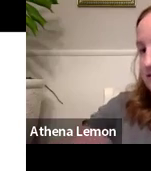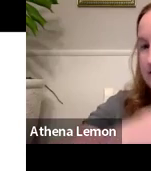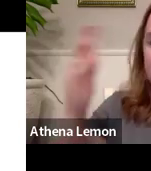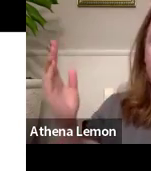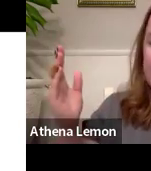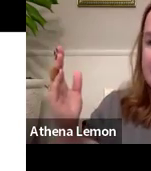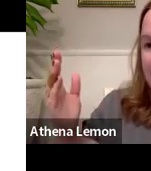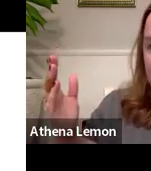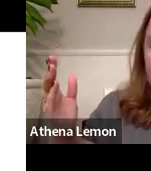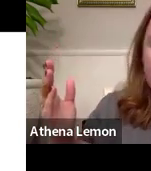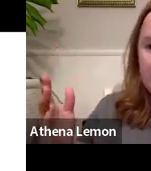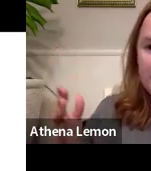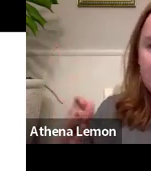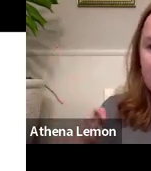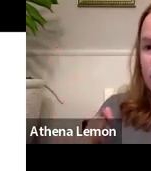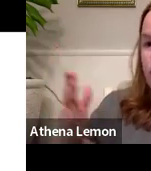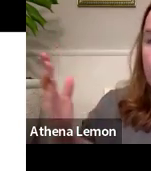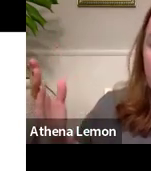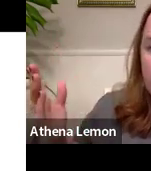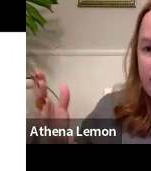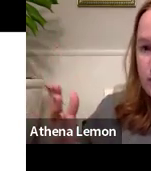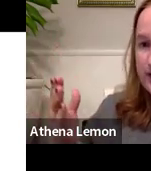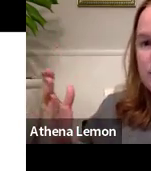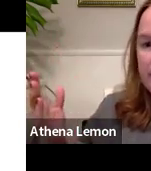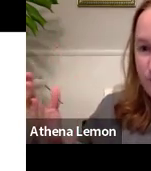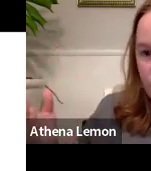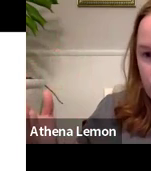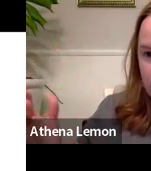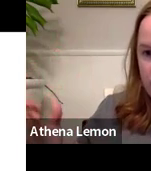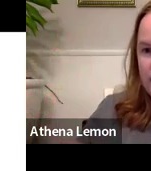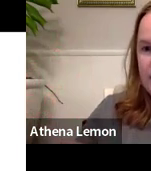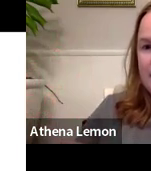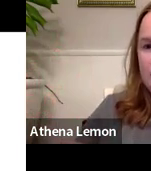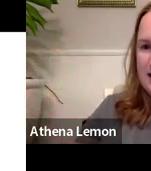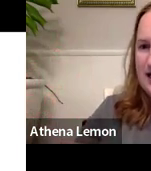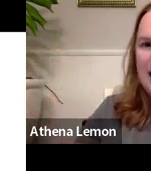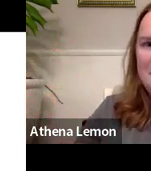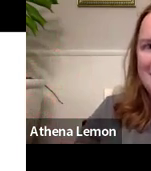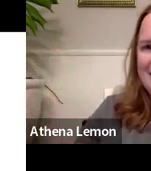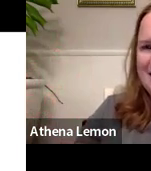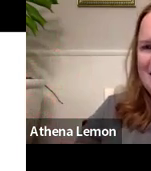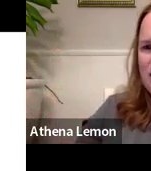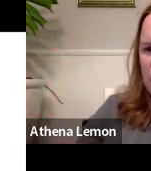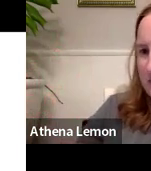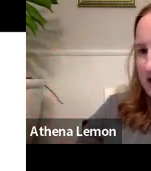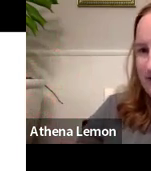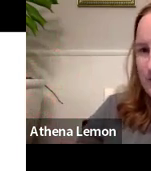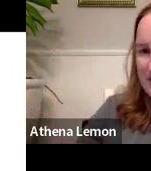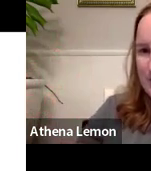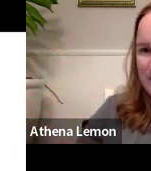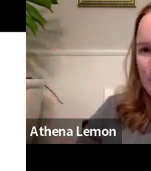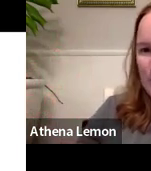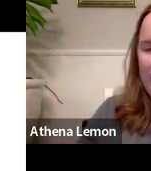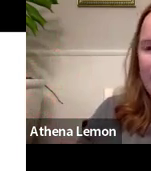say expired in June of 2024. And you're saying, I'm getting it in October